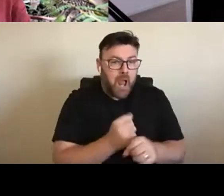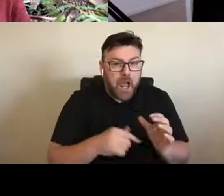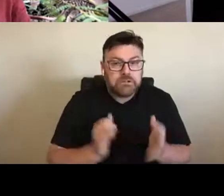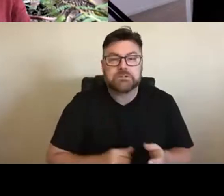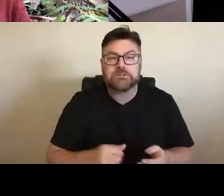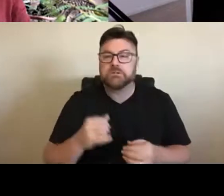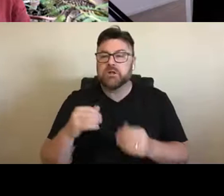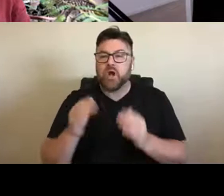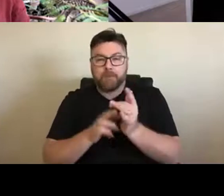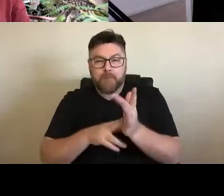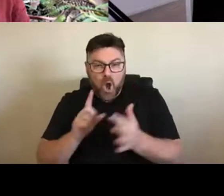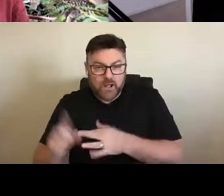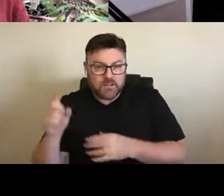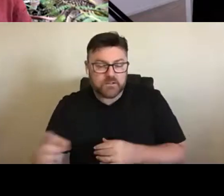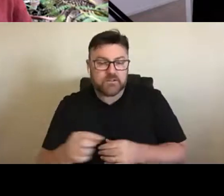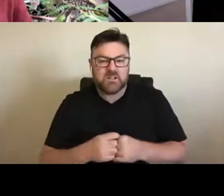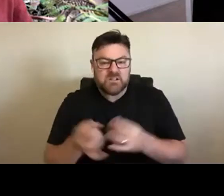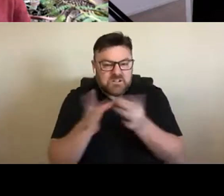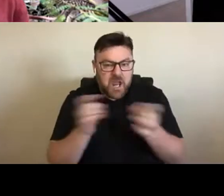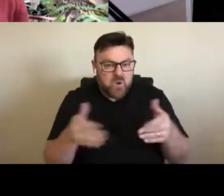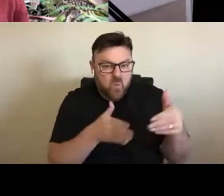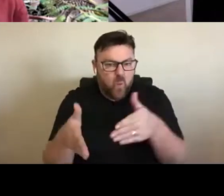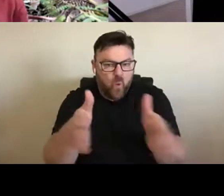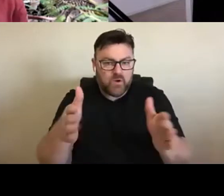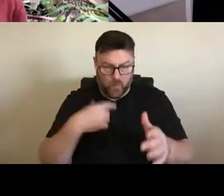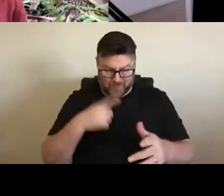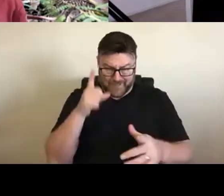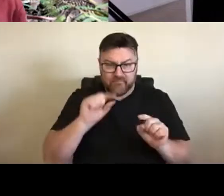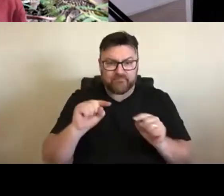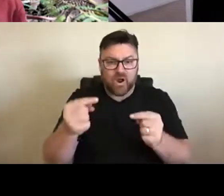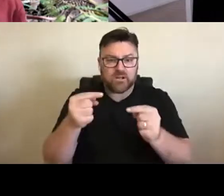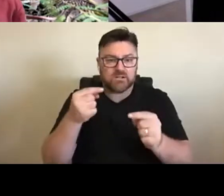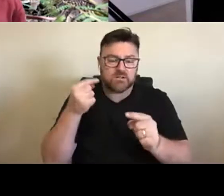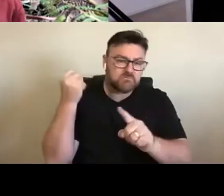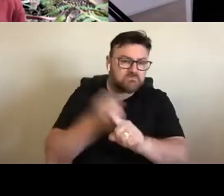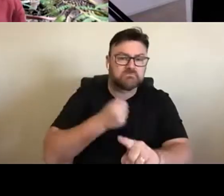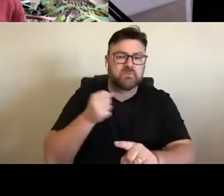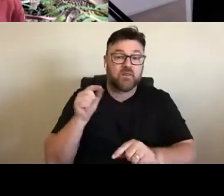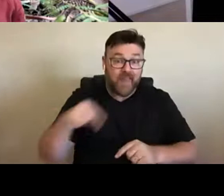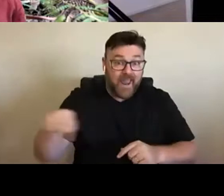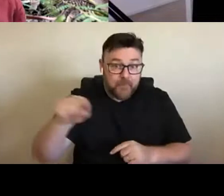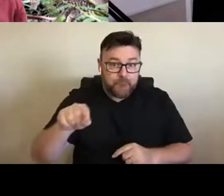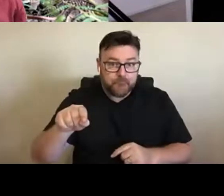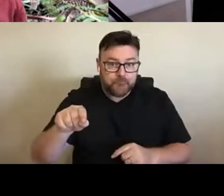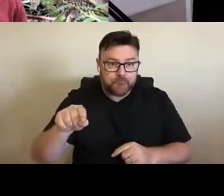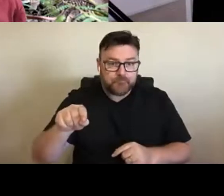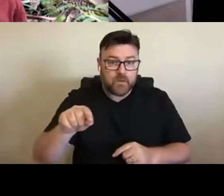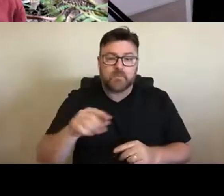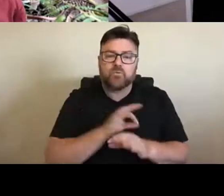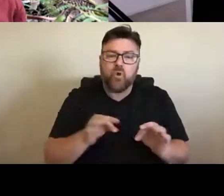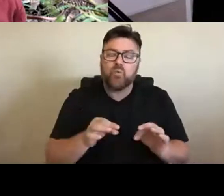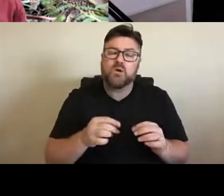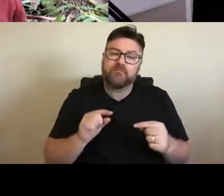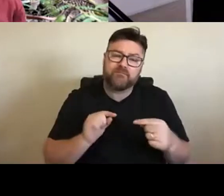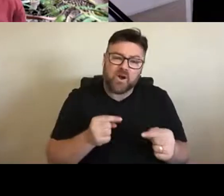mines, damming our riverways. We can fight those people, but we must not fight each other. The fighting